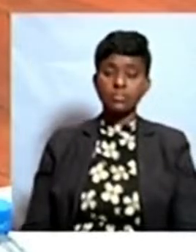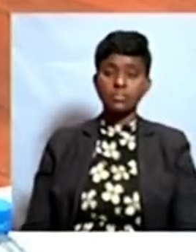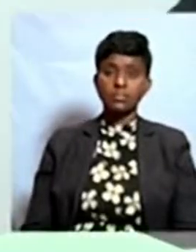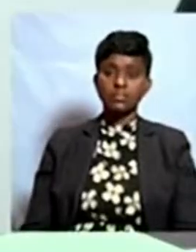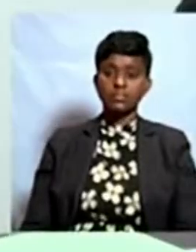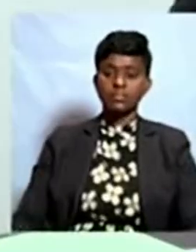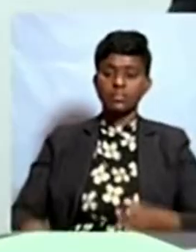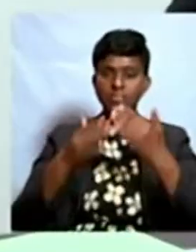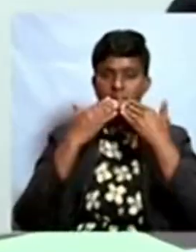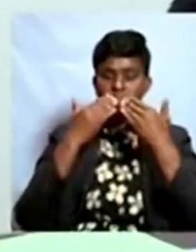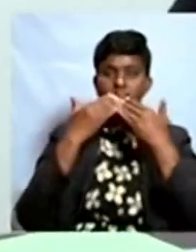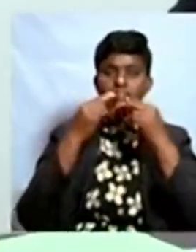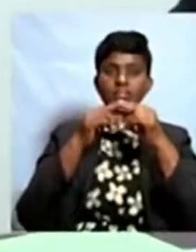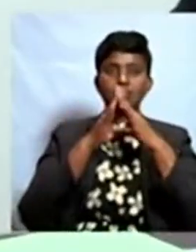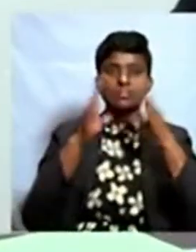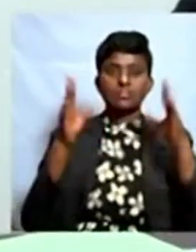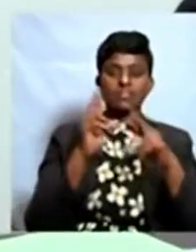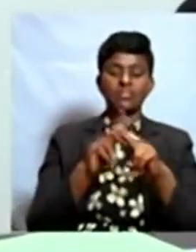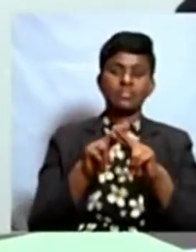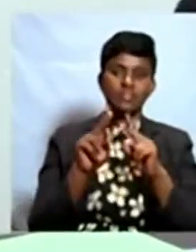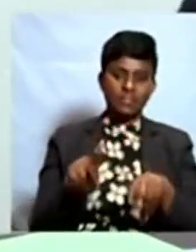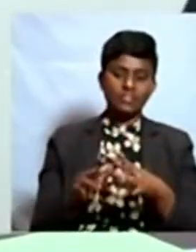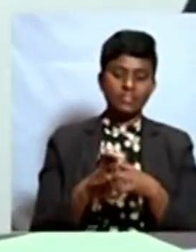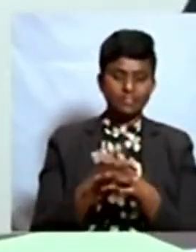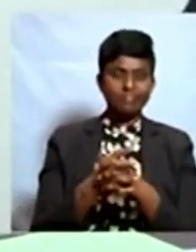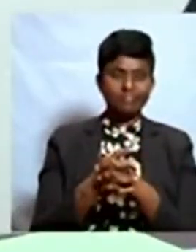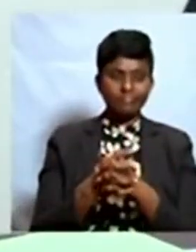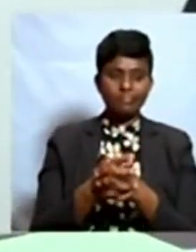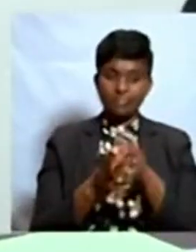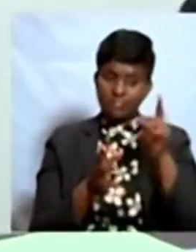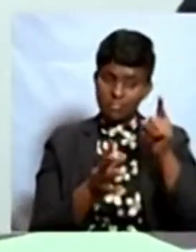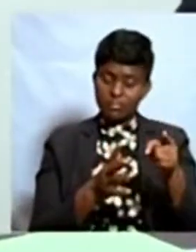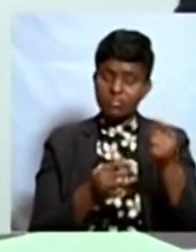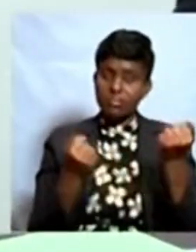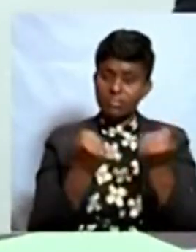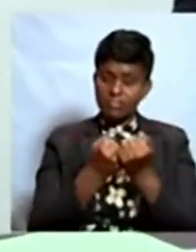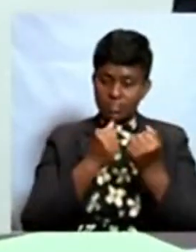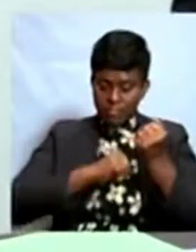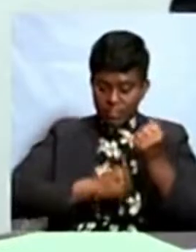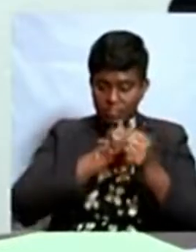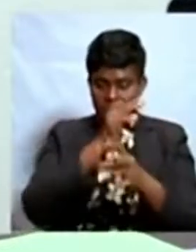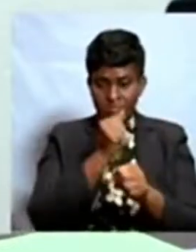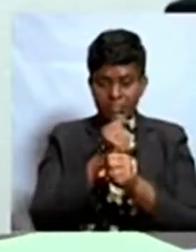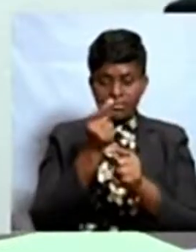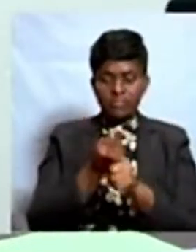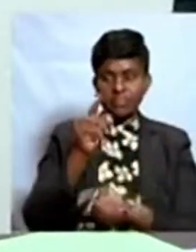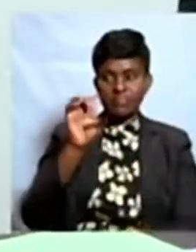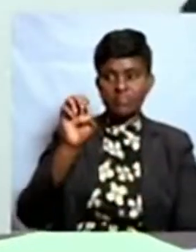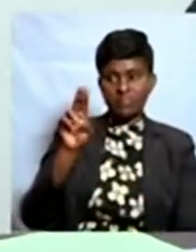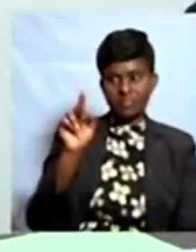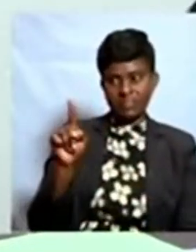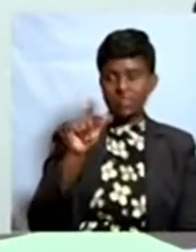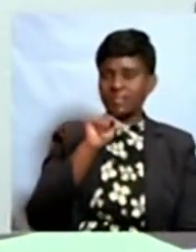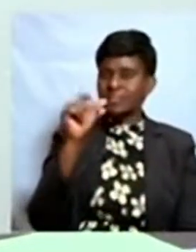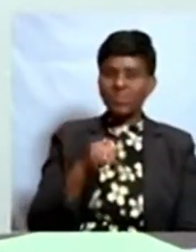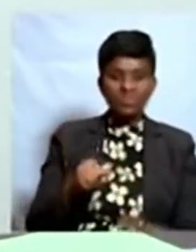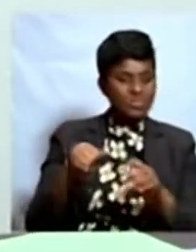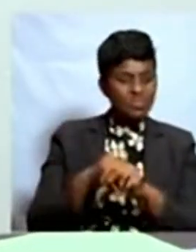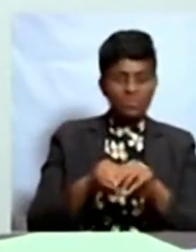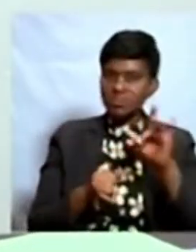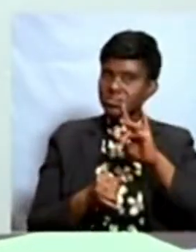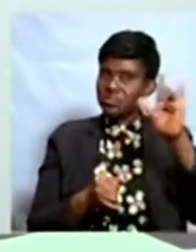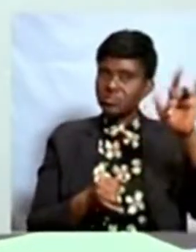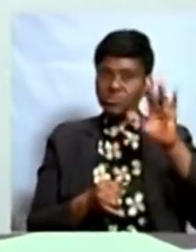Okay, thank you so much, Chair. So the support that we got from the EU does not include